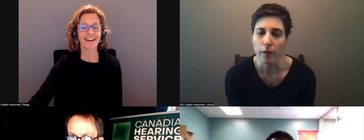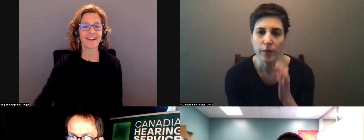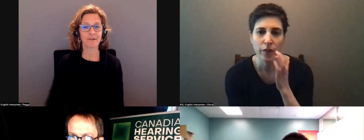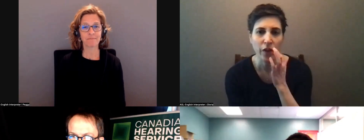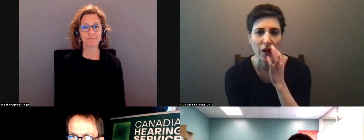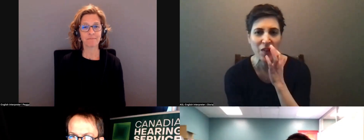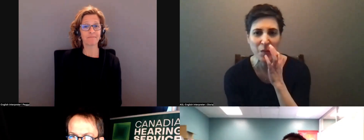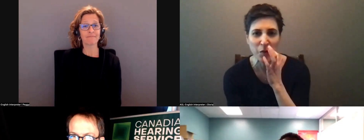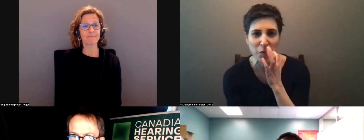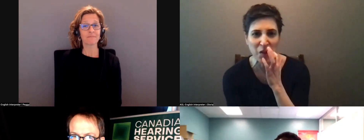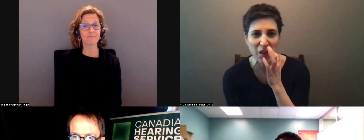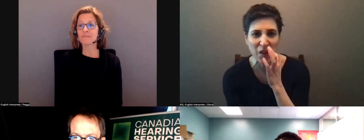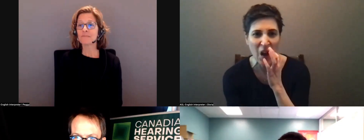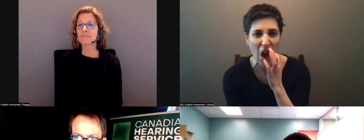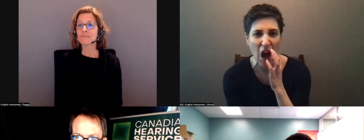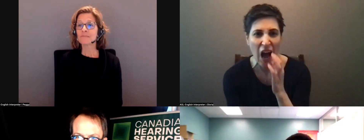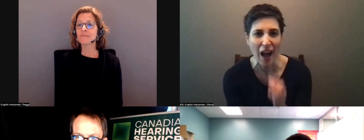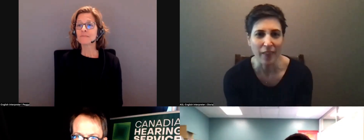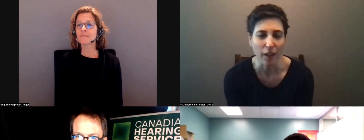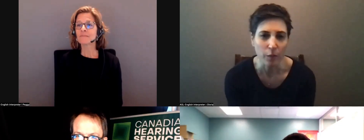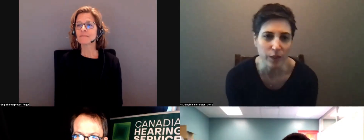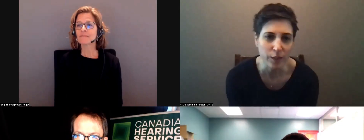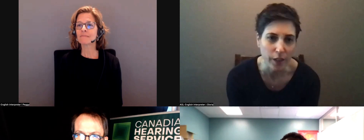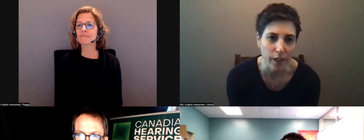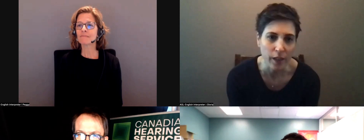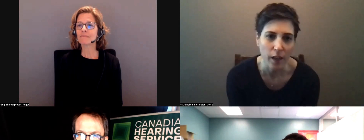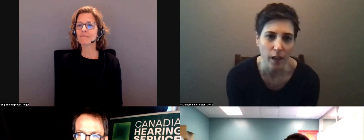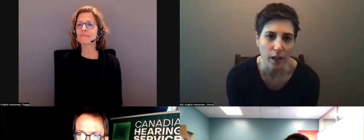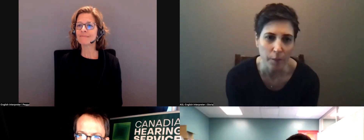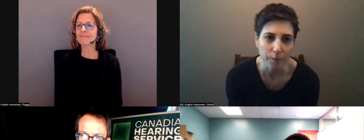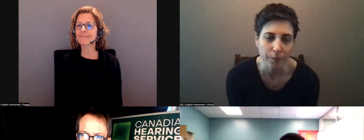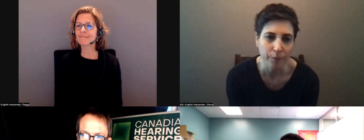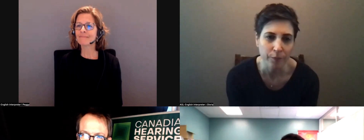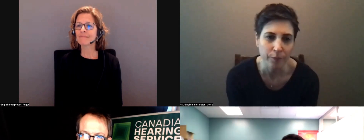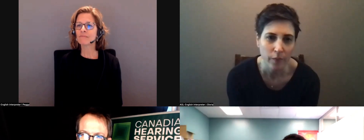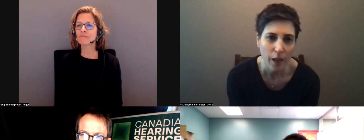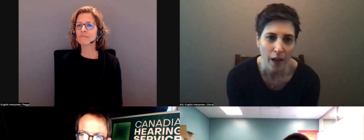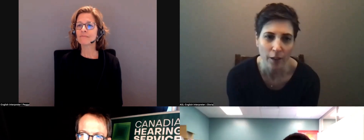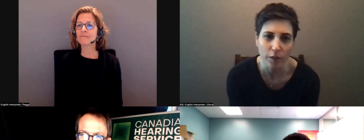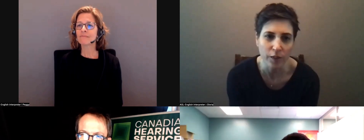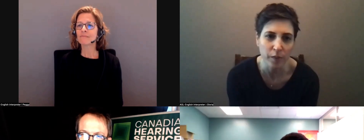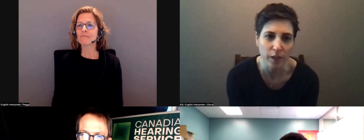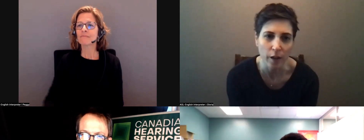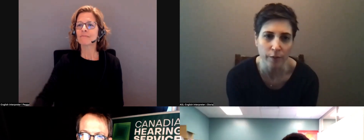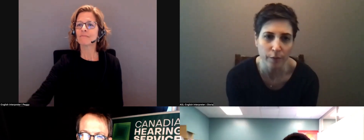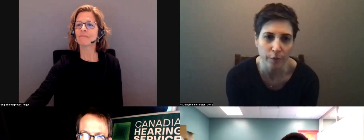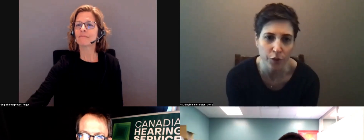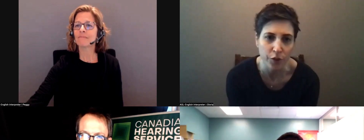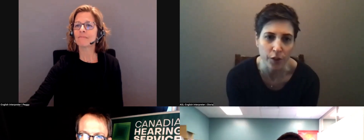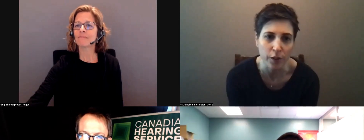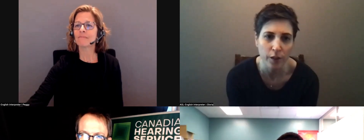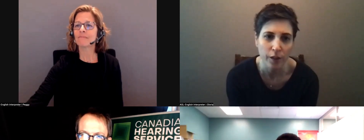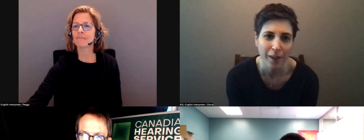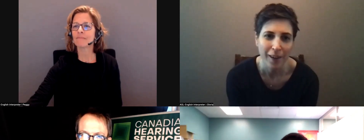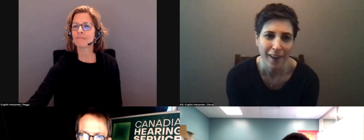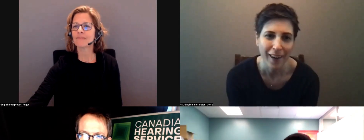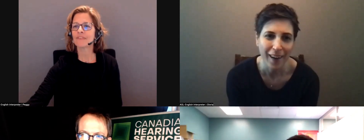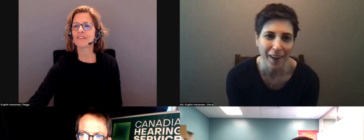I thought it was good. Simone speaking. I thought it was good. I learned some stuff for